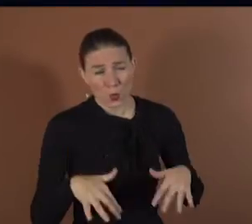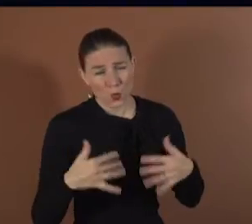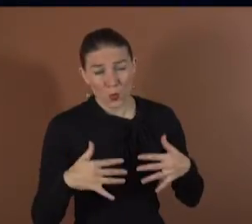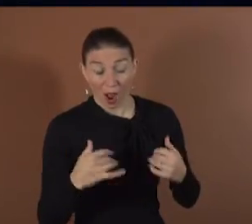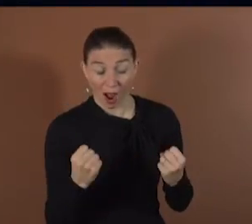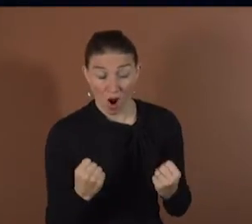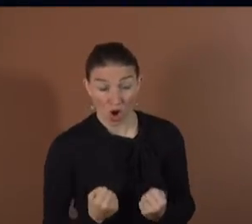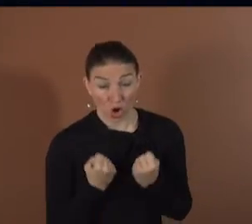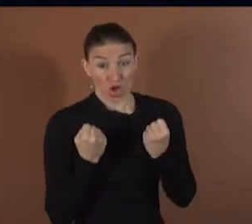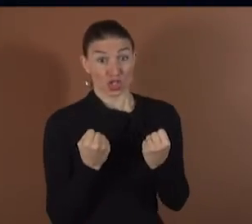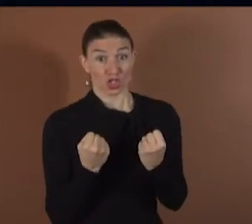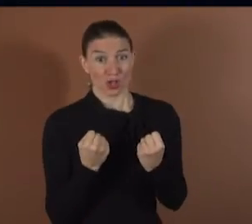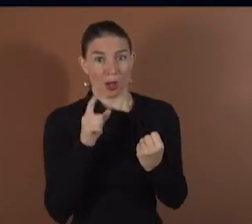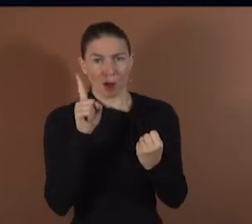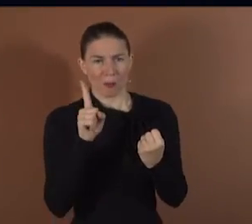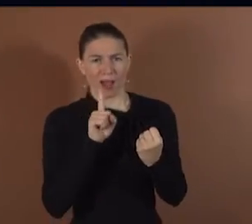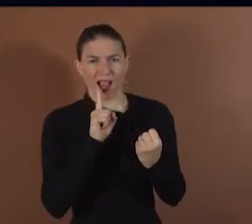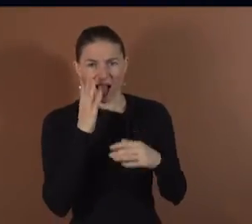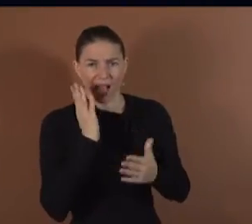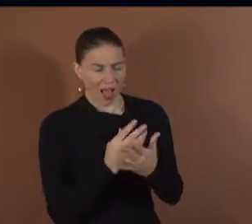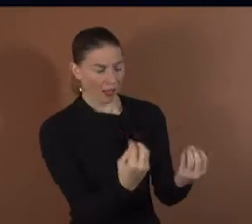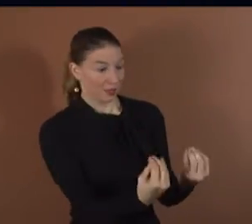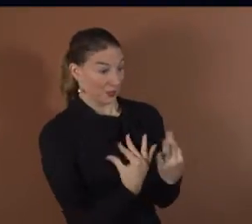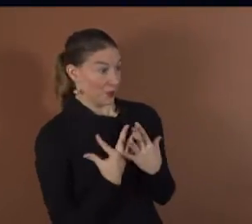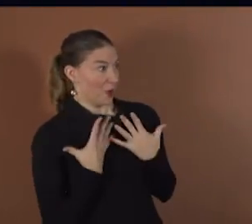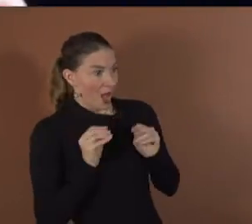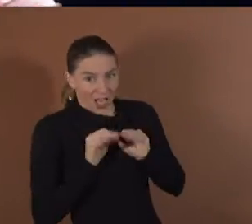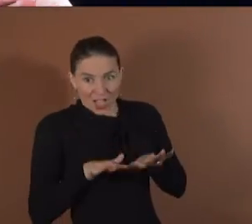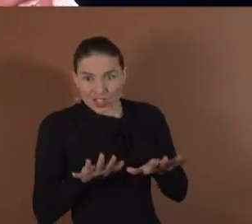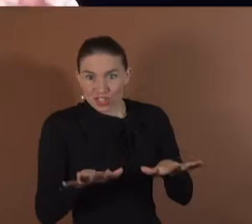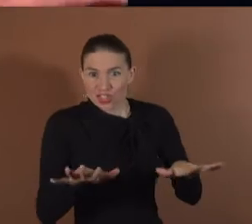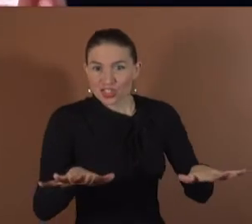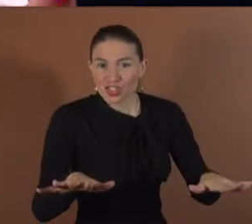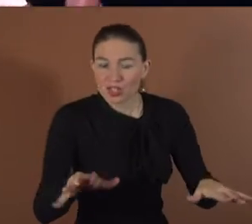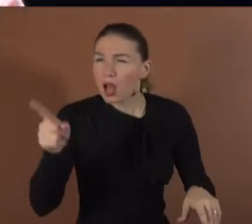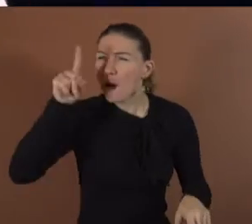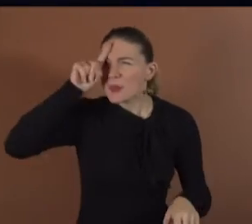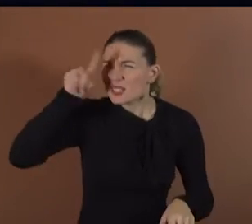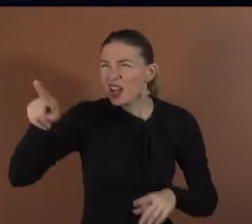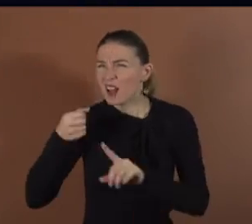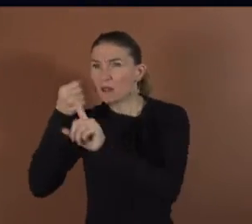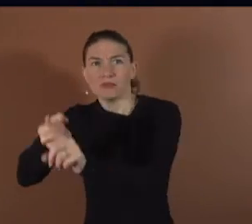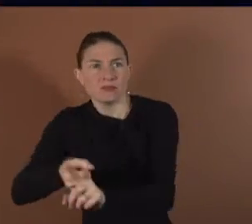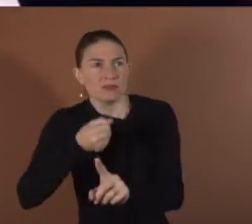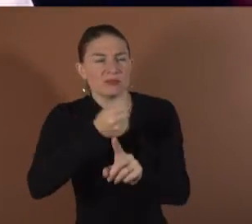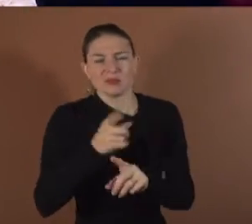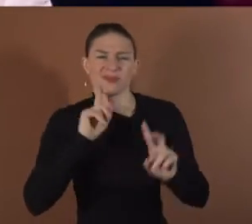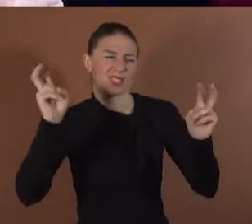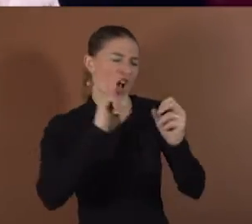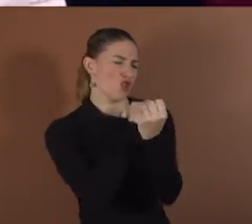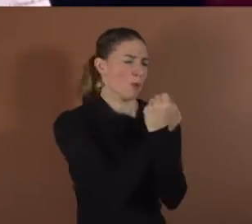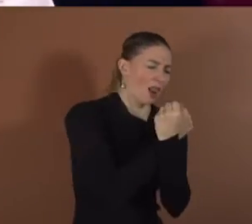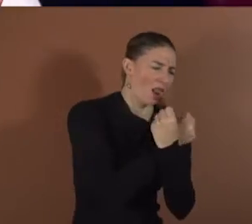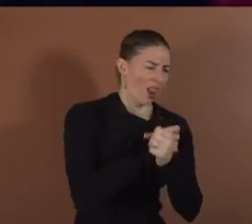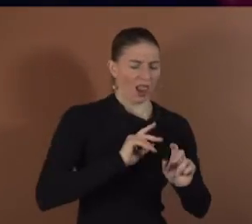was Mandela's disruptive disobedience being transformed from criminality to